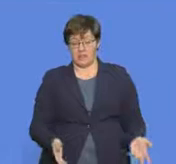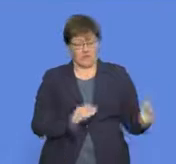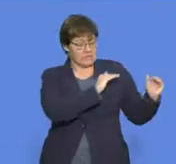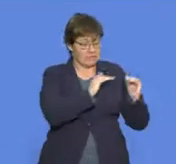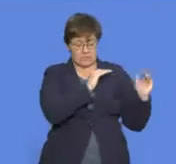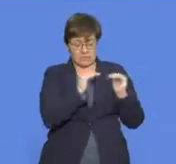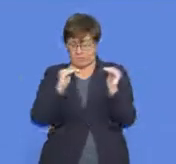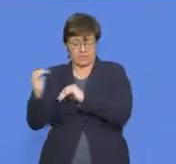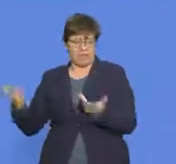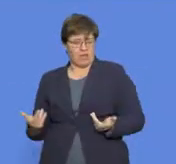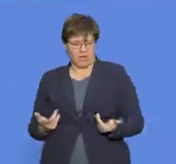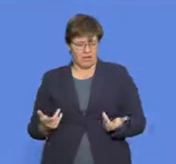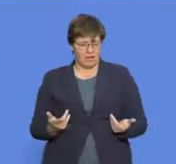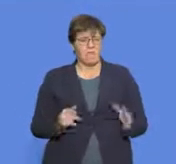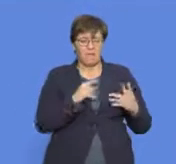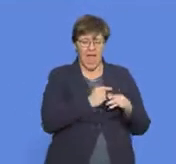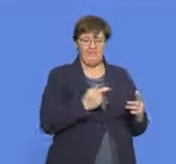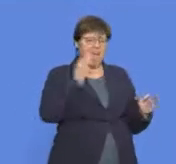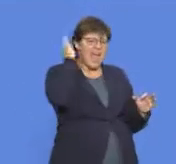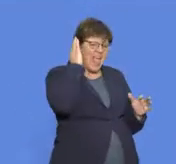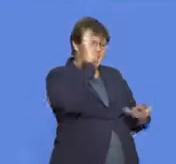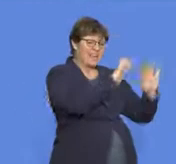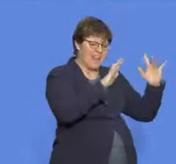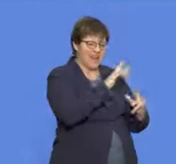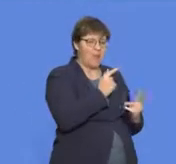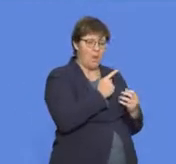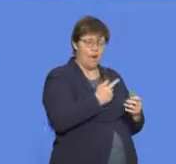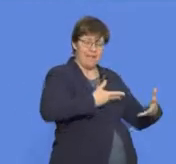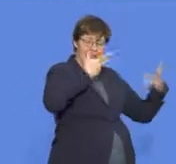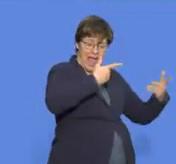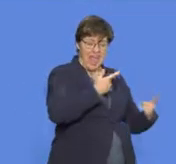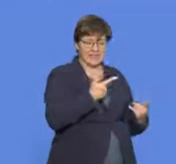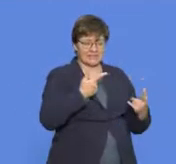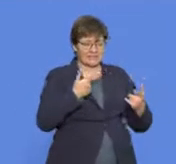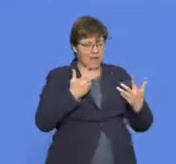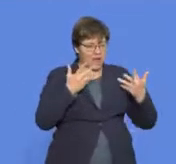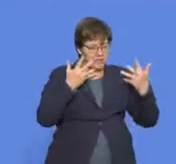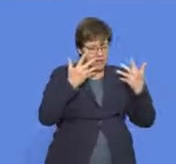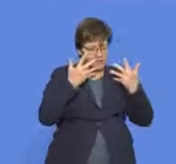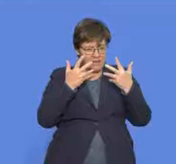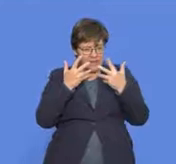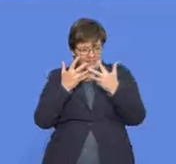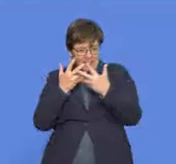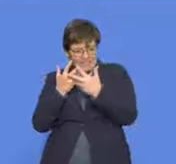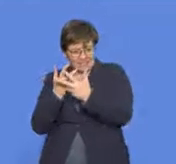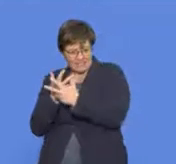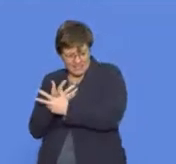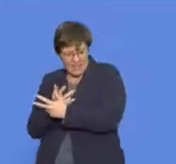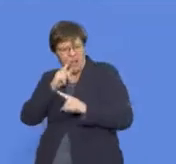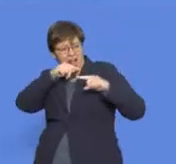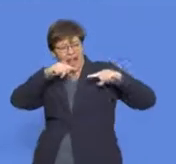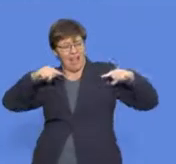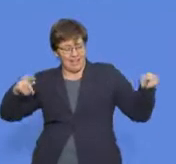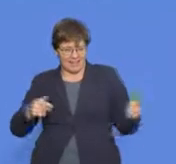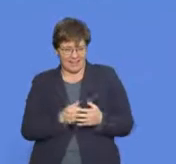their hair. We might have very light hair, and so it gets darker as the continuum moves along.